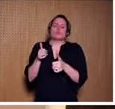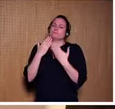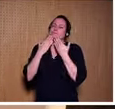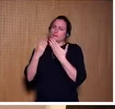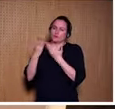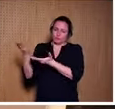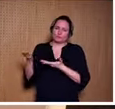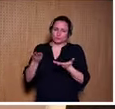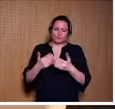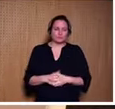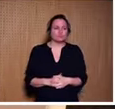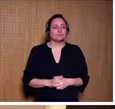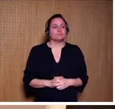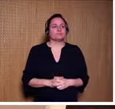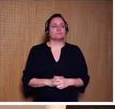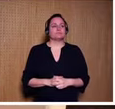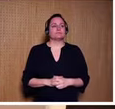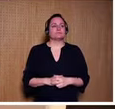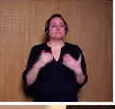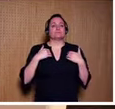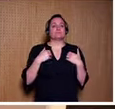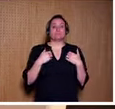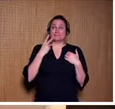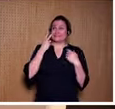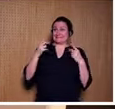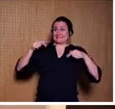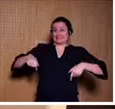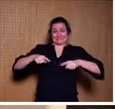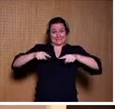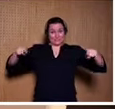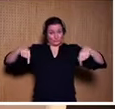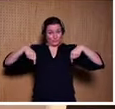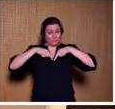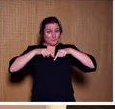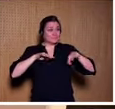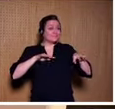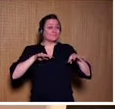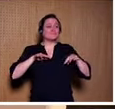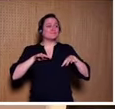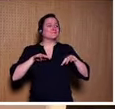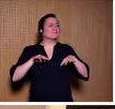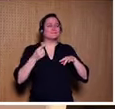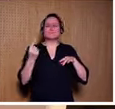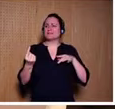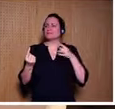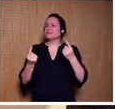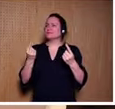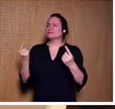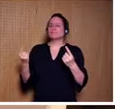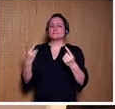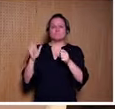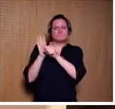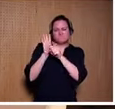But I'm also disappointed not to see this room packed, I have to say, because we are talking about something